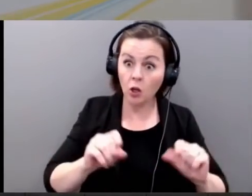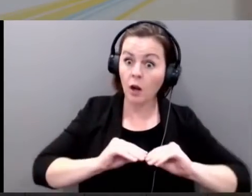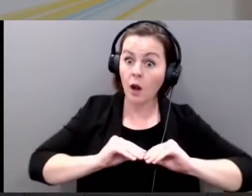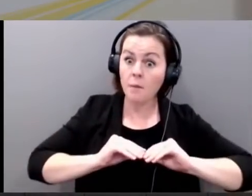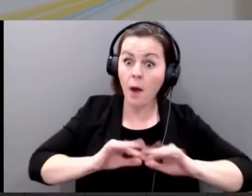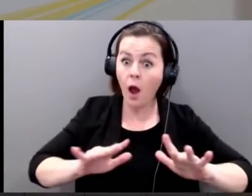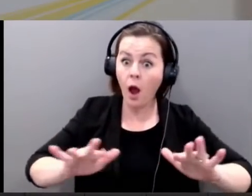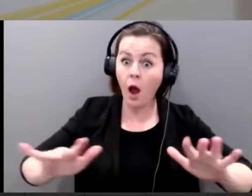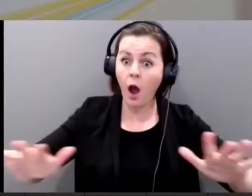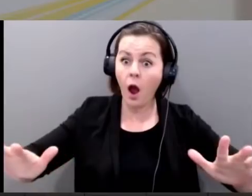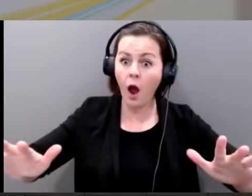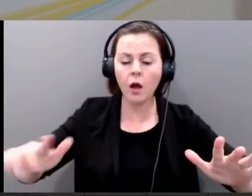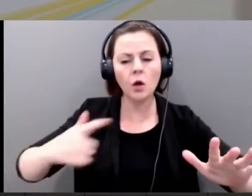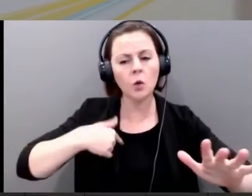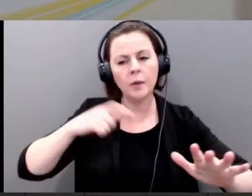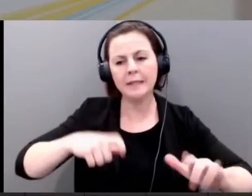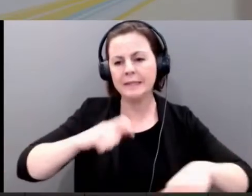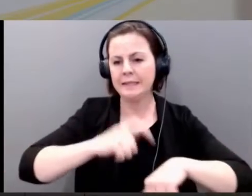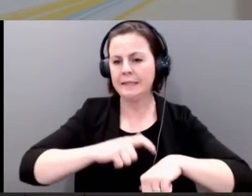get this situation under control.